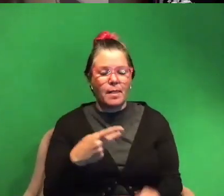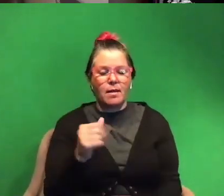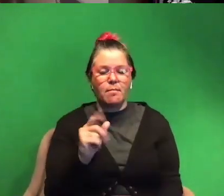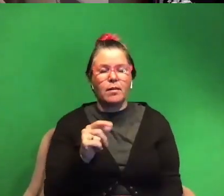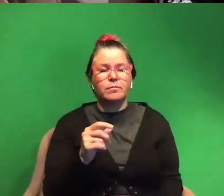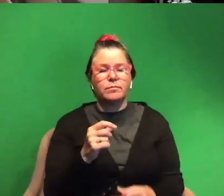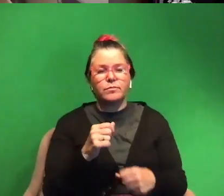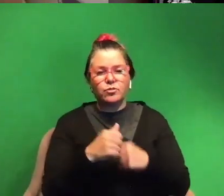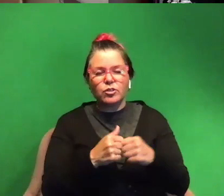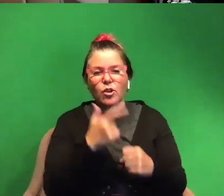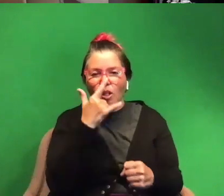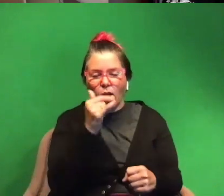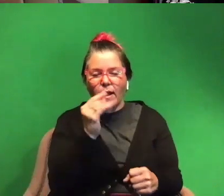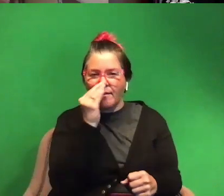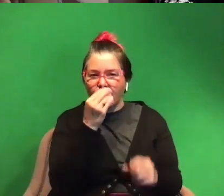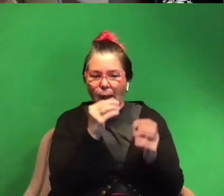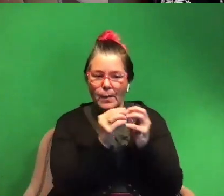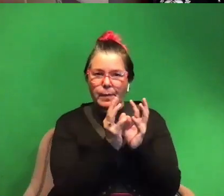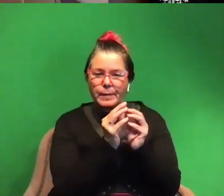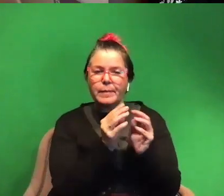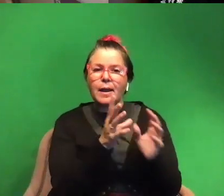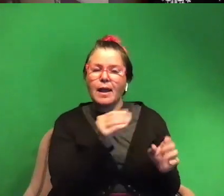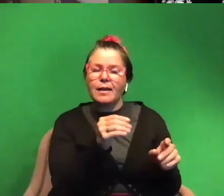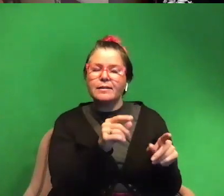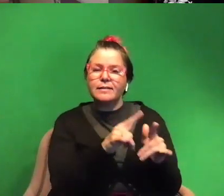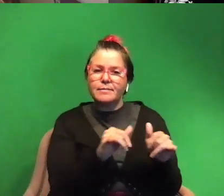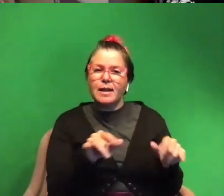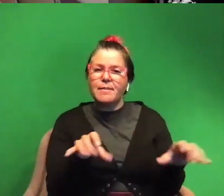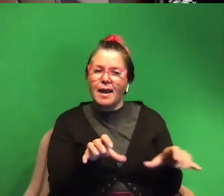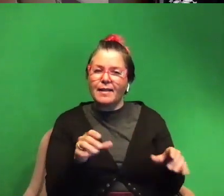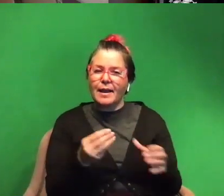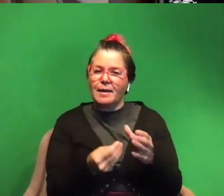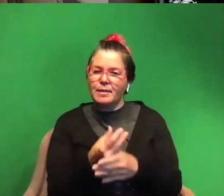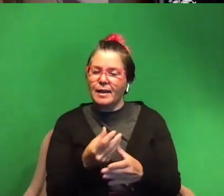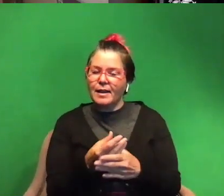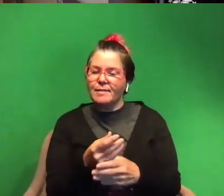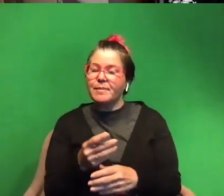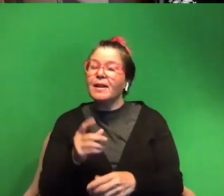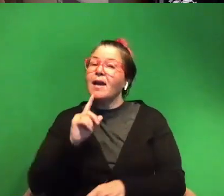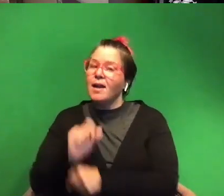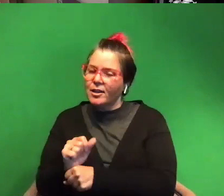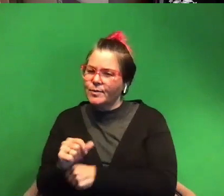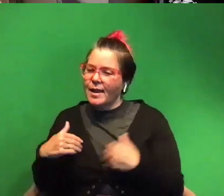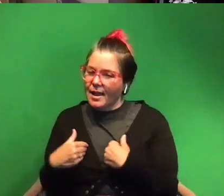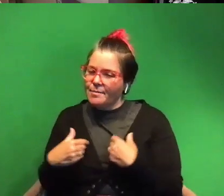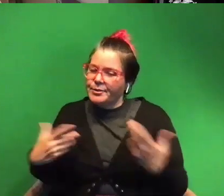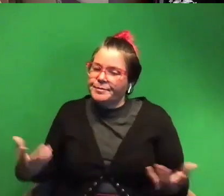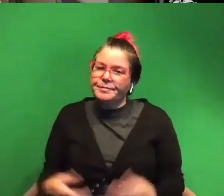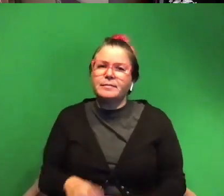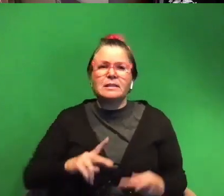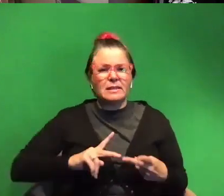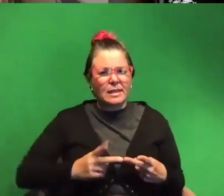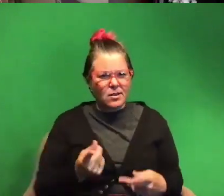like a flower, but they also in many ways act like a plant, even though they're an animal. And the second